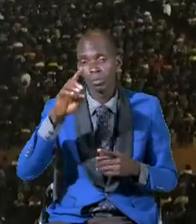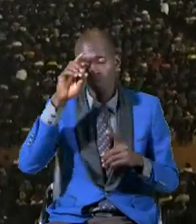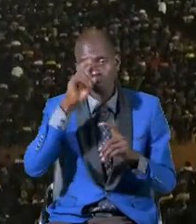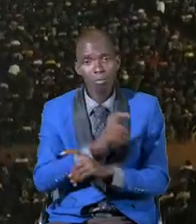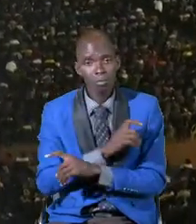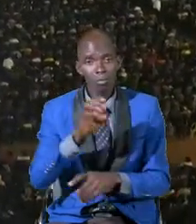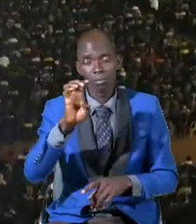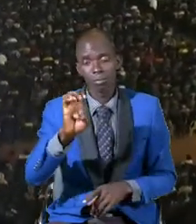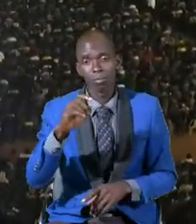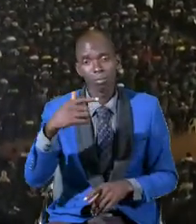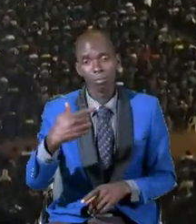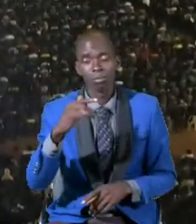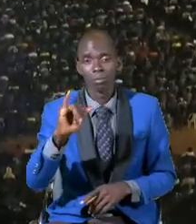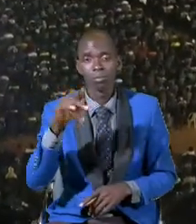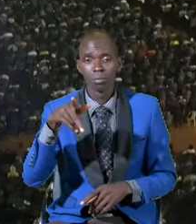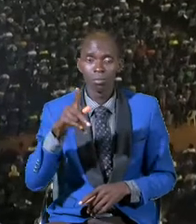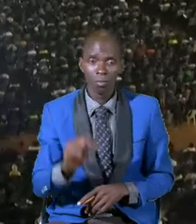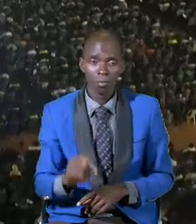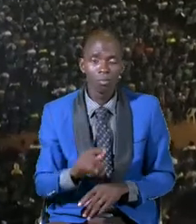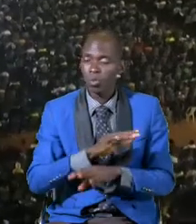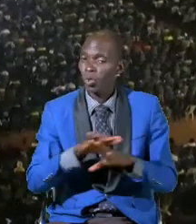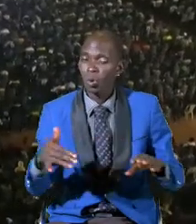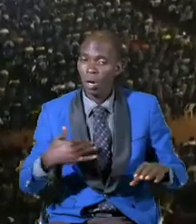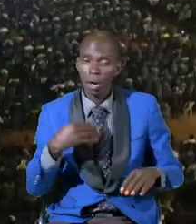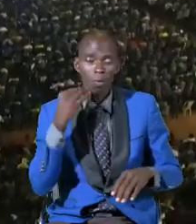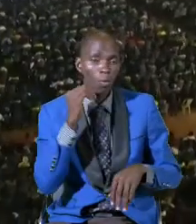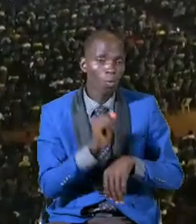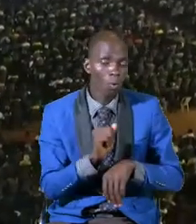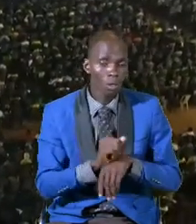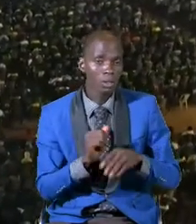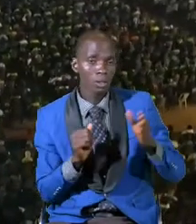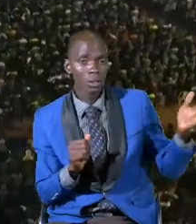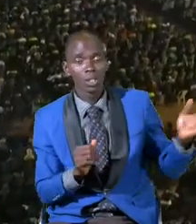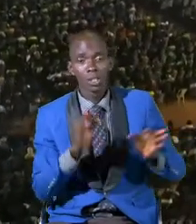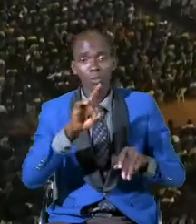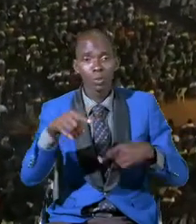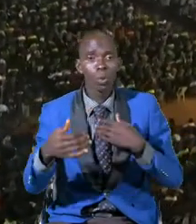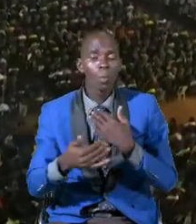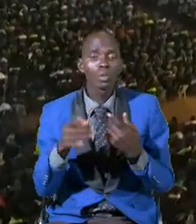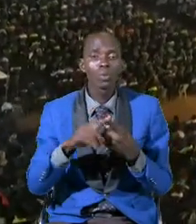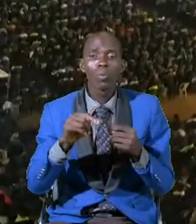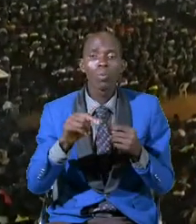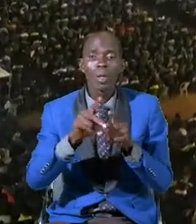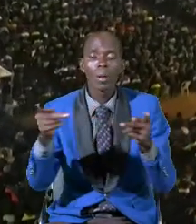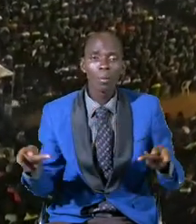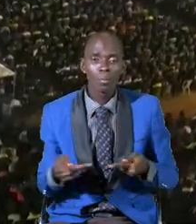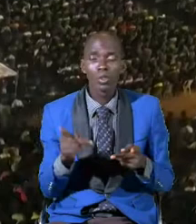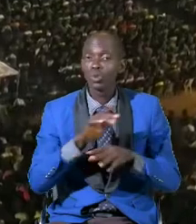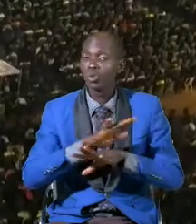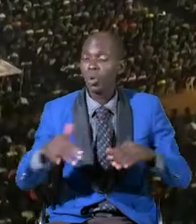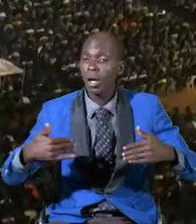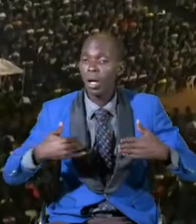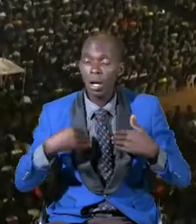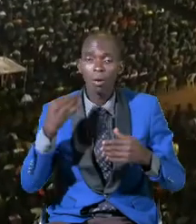You don't have any ministry there. You don't have any assignment there. If you go back to the place you don't have assignment,